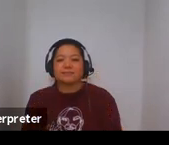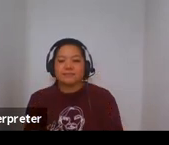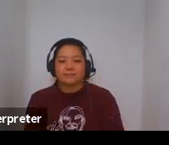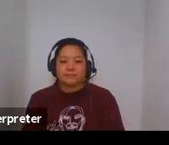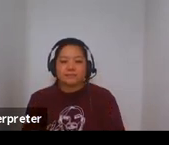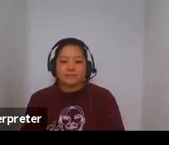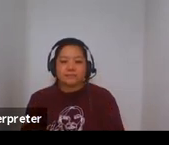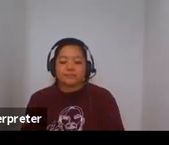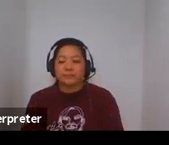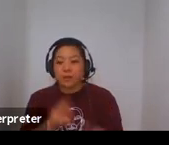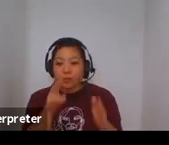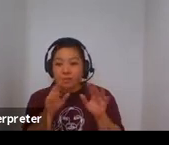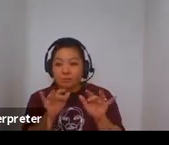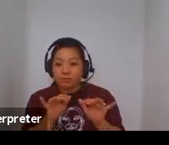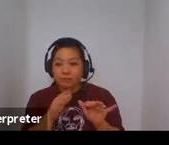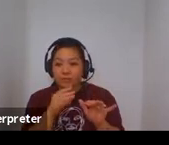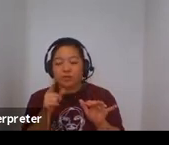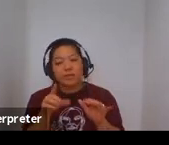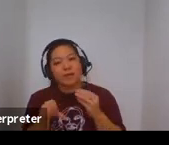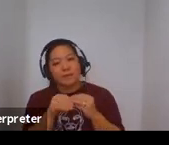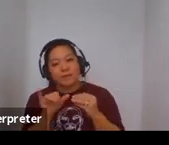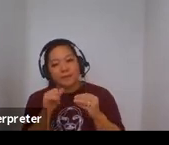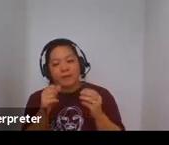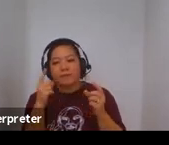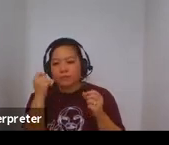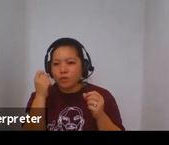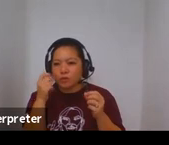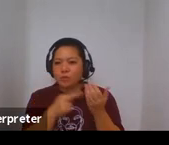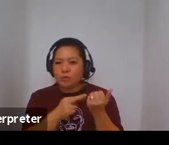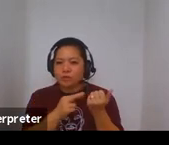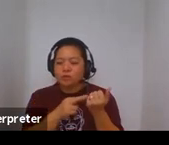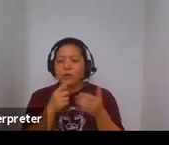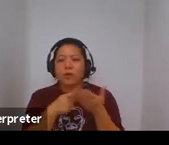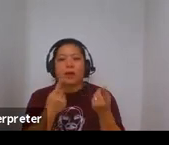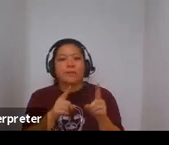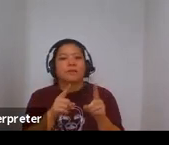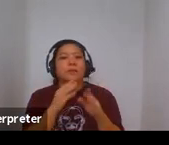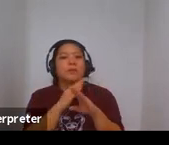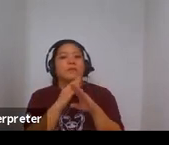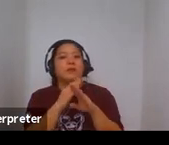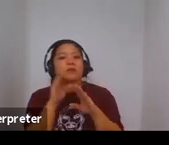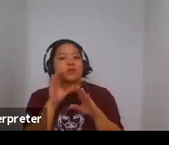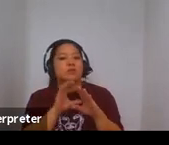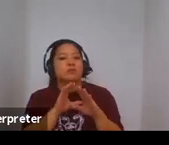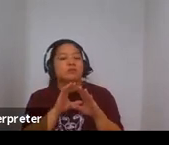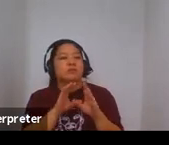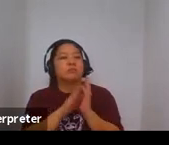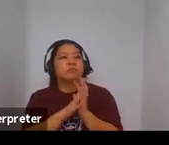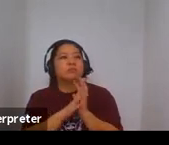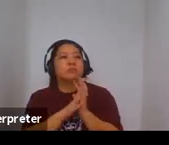www.d2l.org. They have comprehensive resources around preventing child sexual abuse. And one of